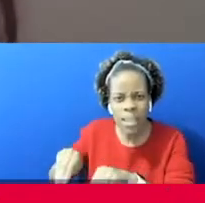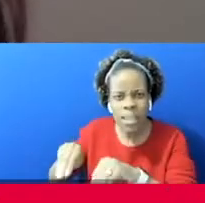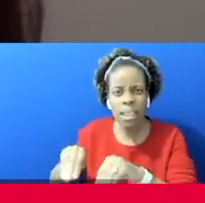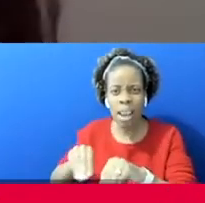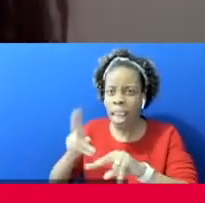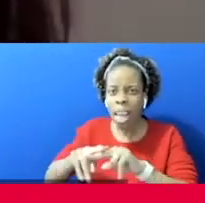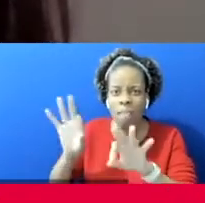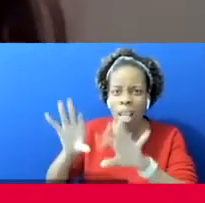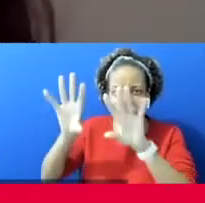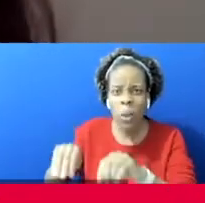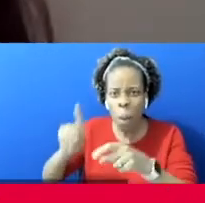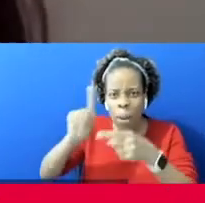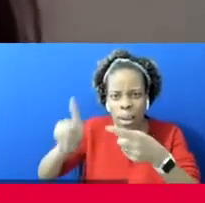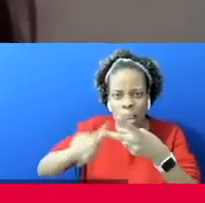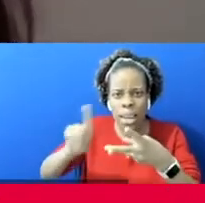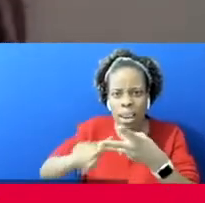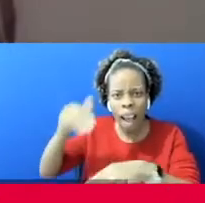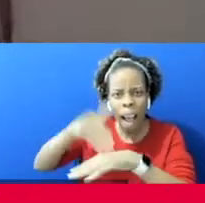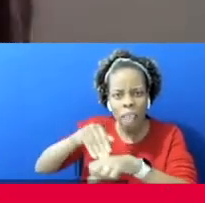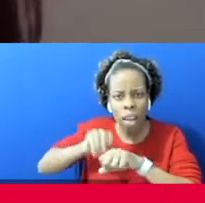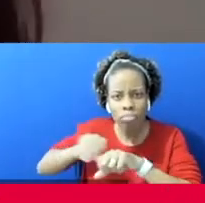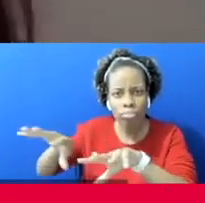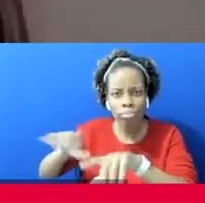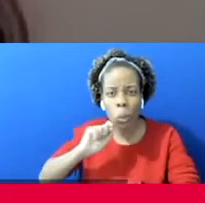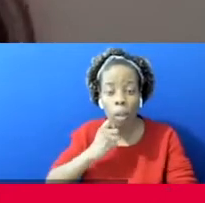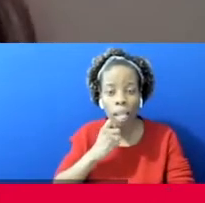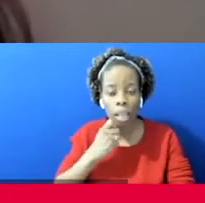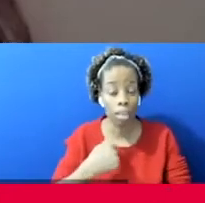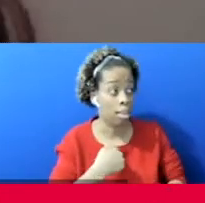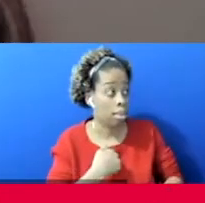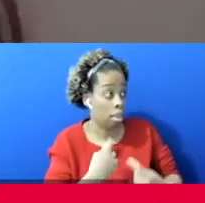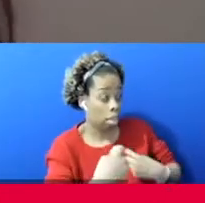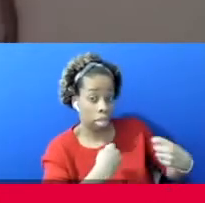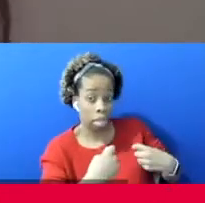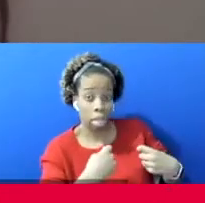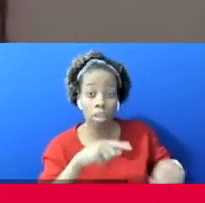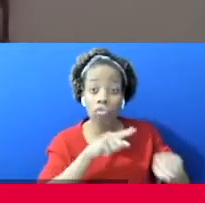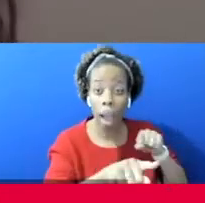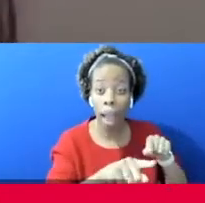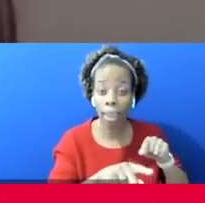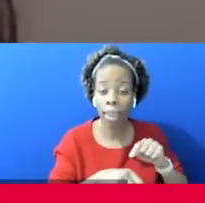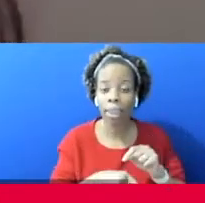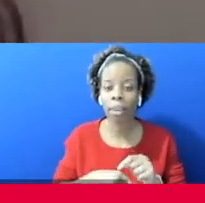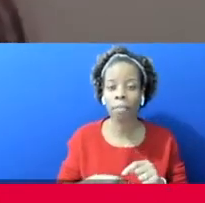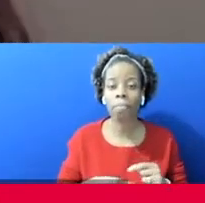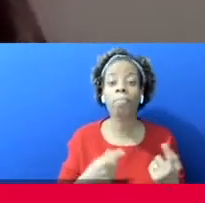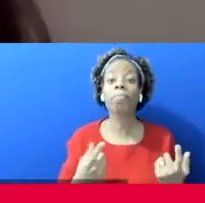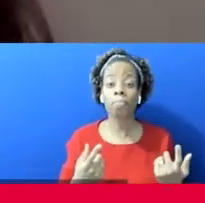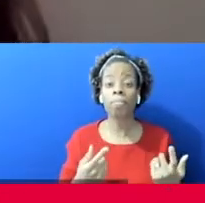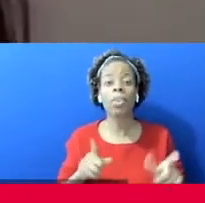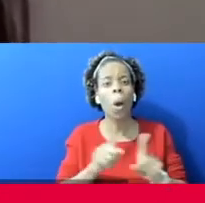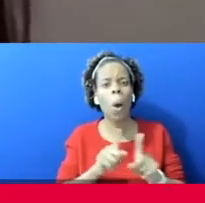will happen. So they were clearly very intimidated. And I guess in addition to that, just any forms of direct action are very,